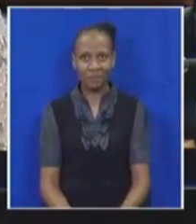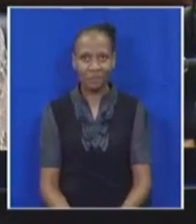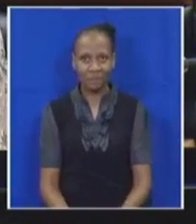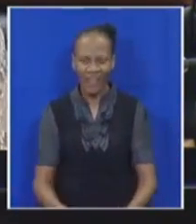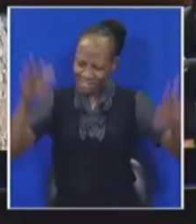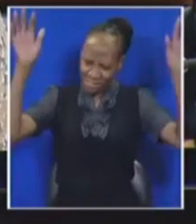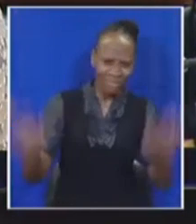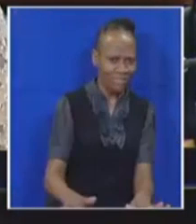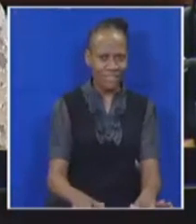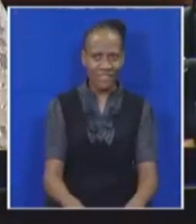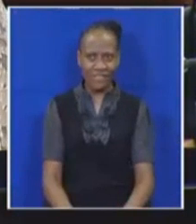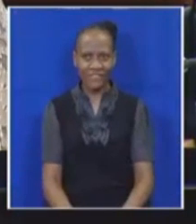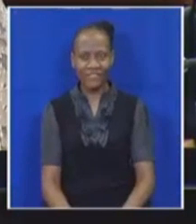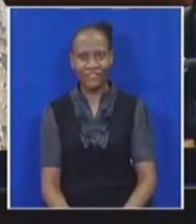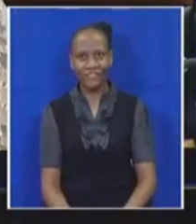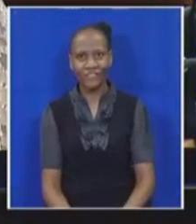Order.